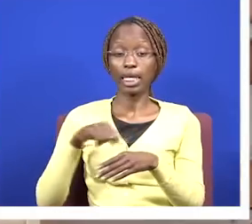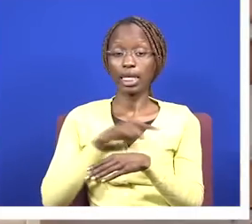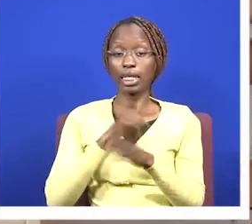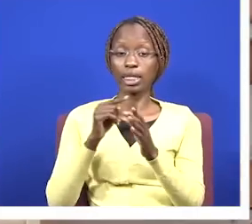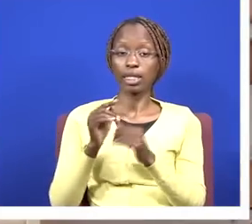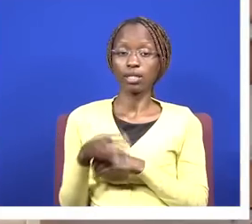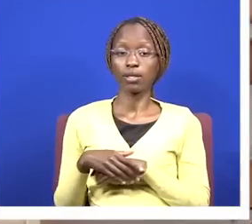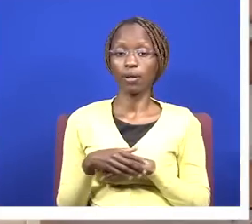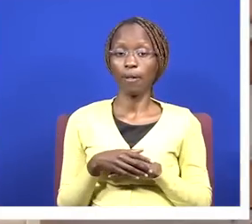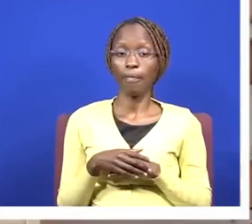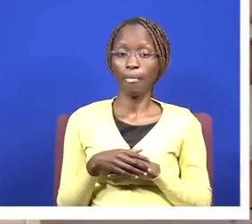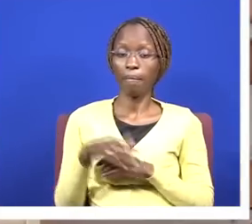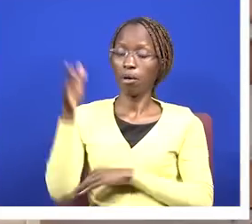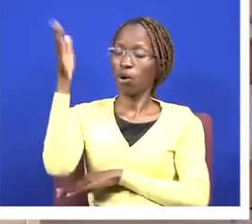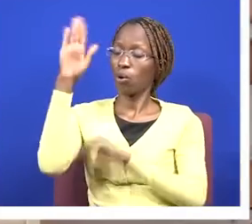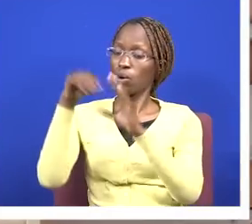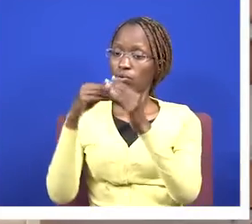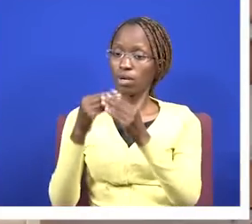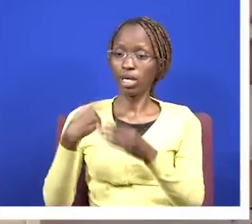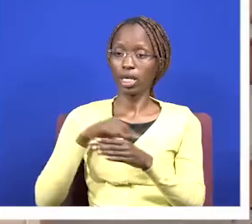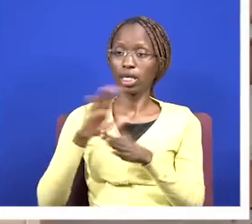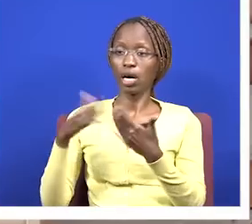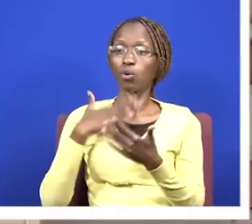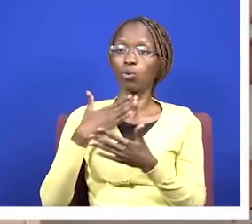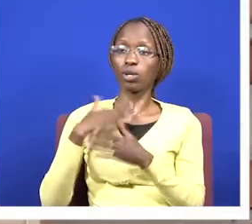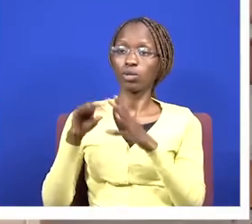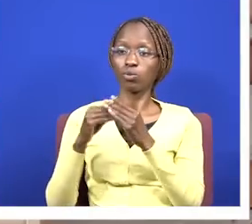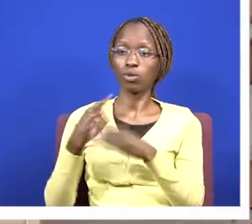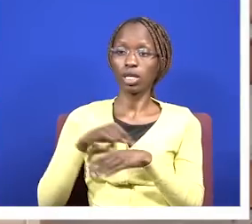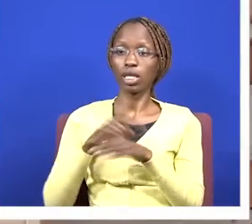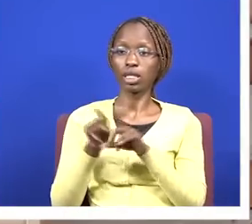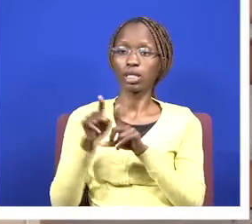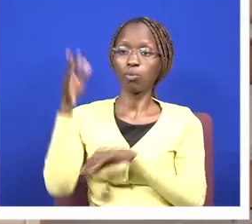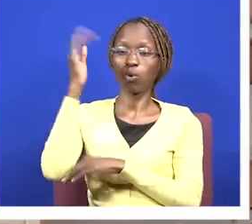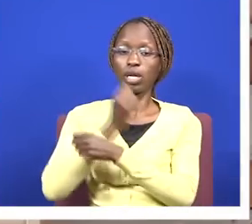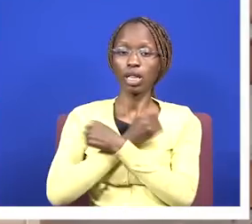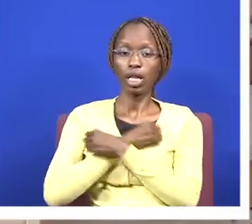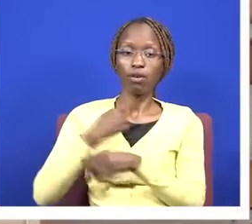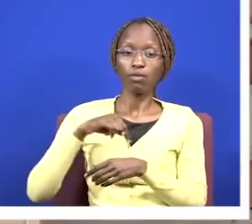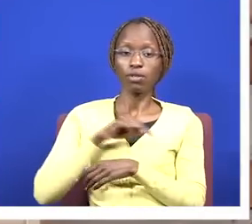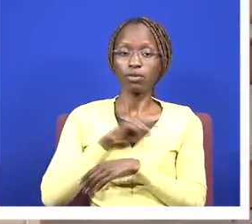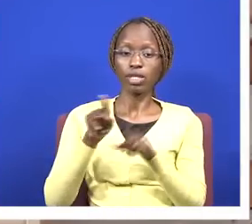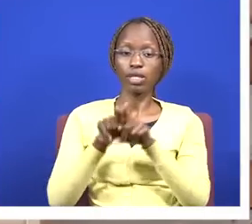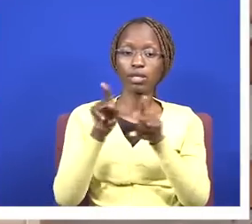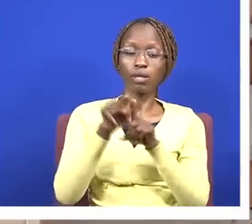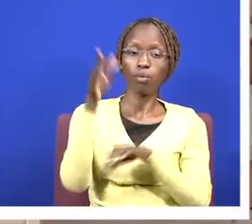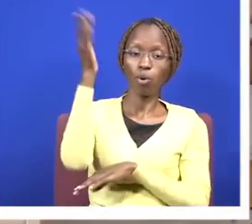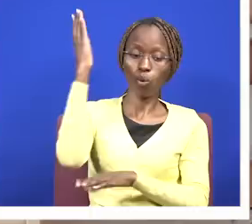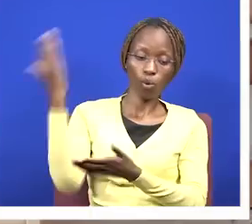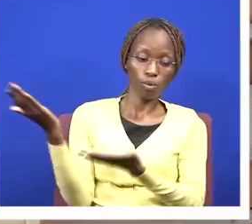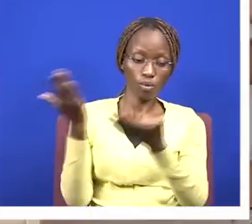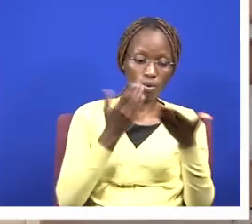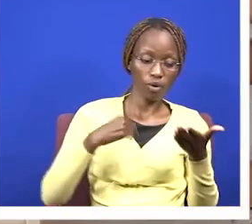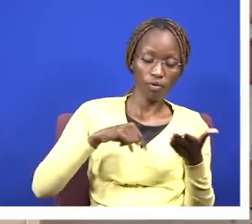us just the way he wanted us to be, and he loves us. God also placed us in this world